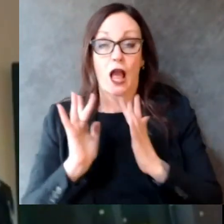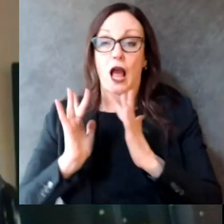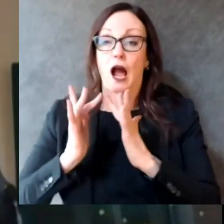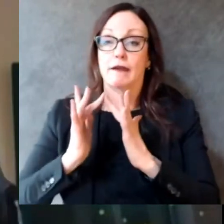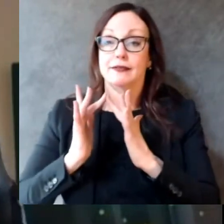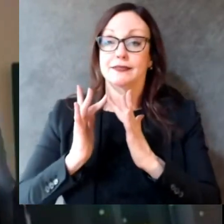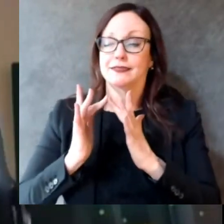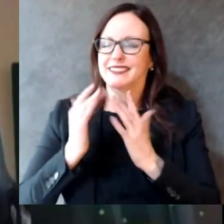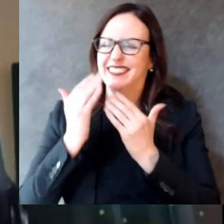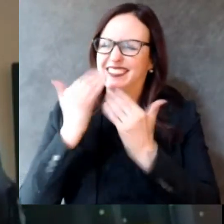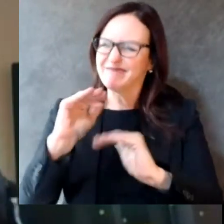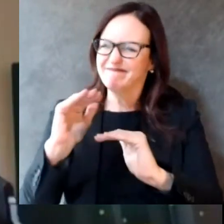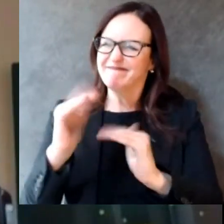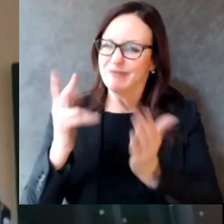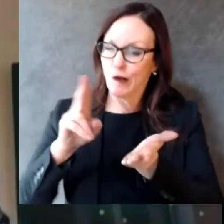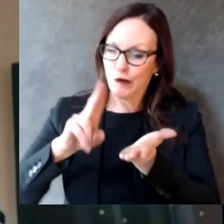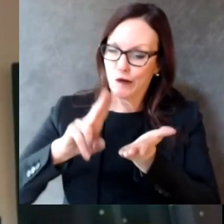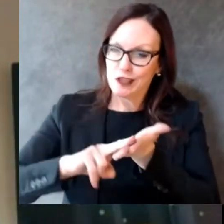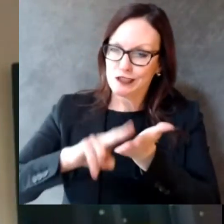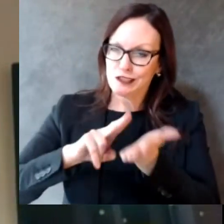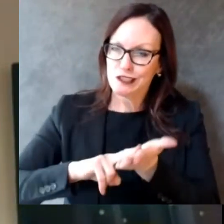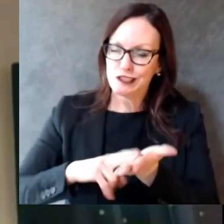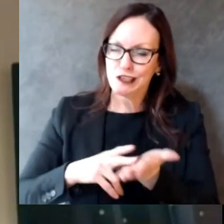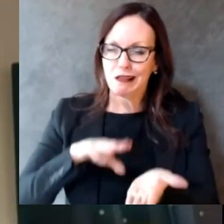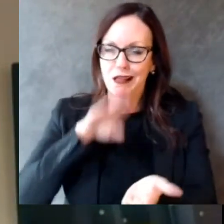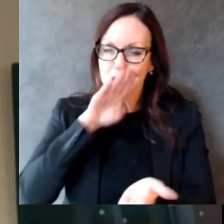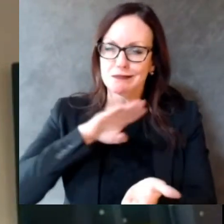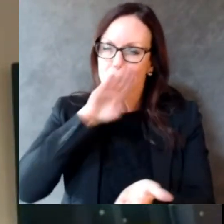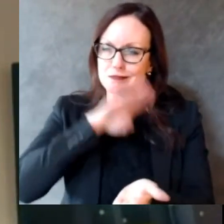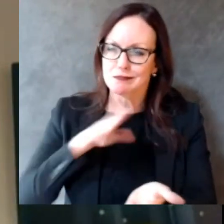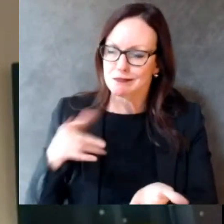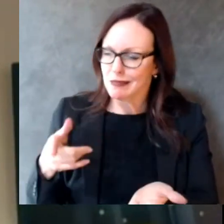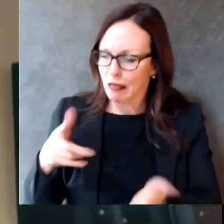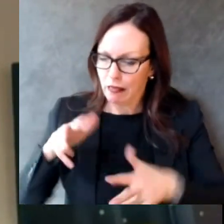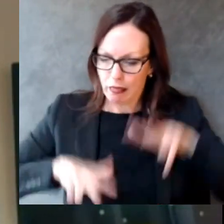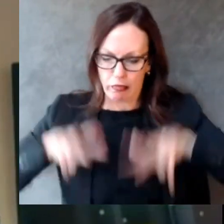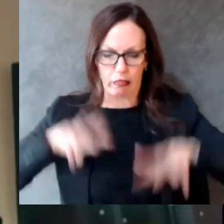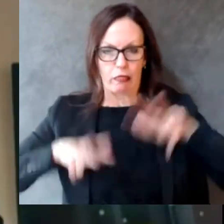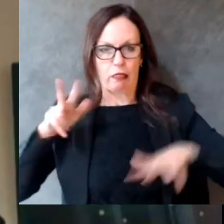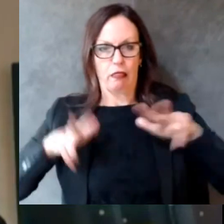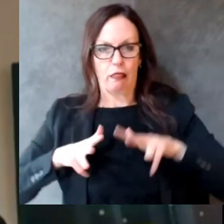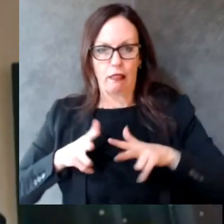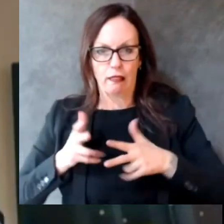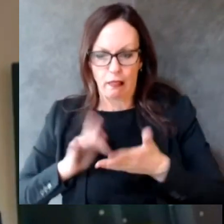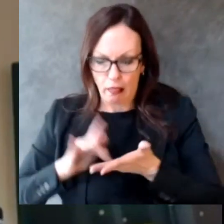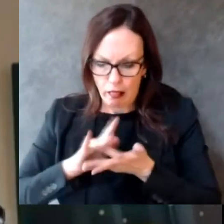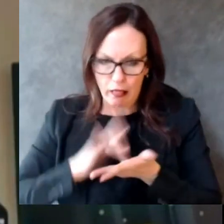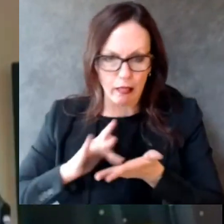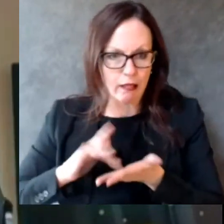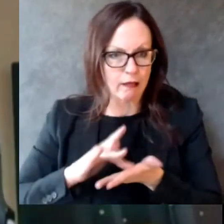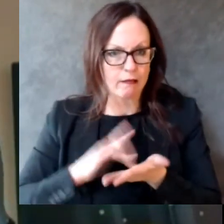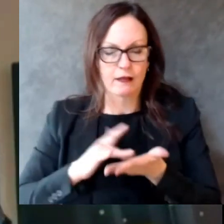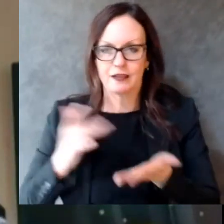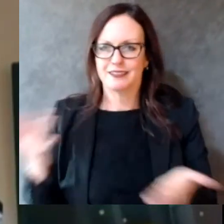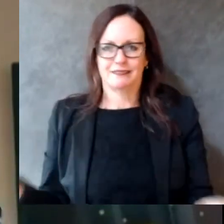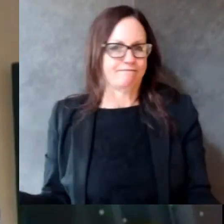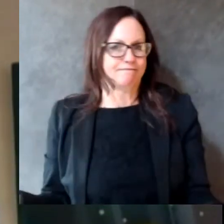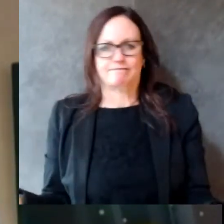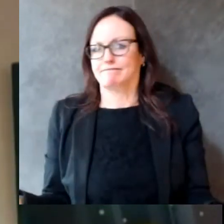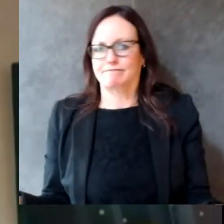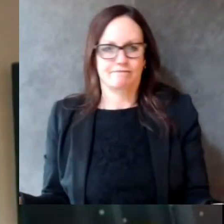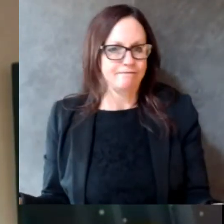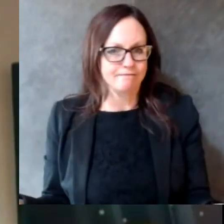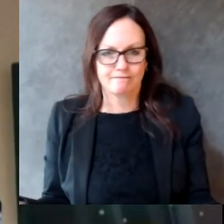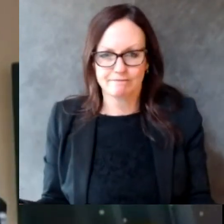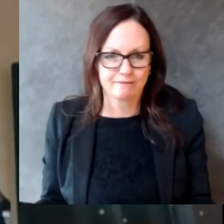getting on the telephone and sometimes dead ending at a telephone number that tells them to go online and